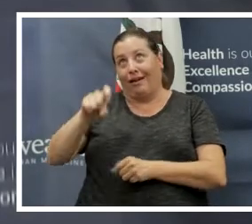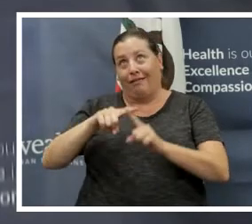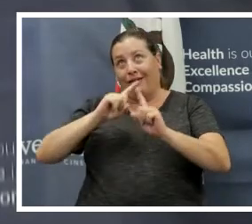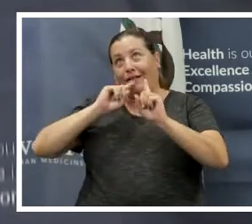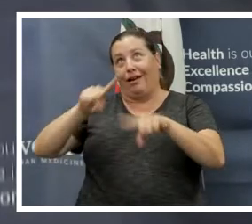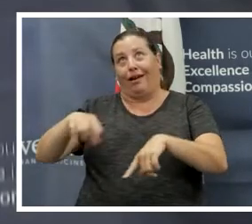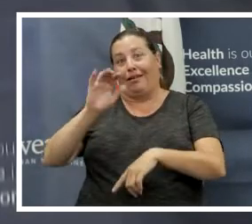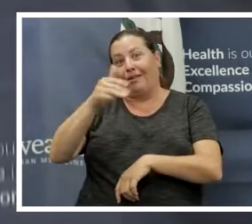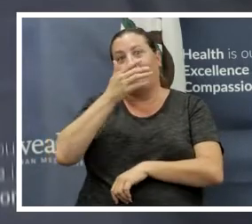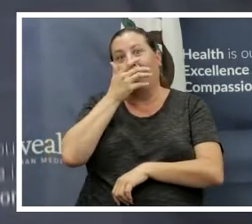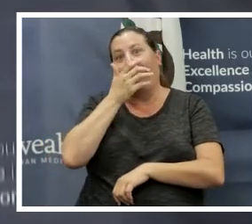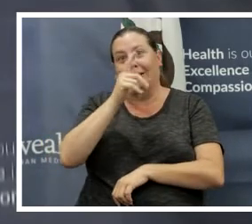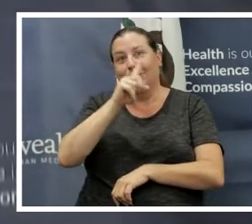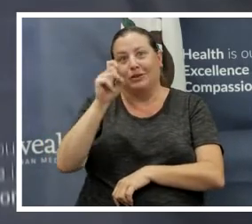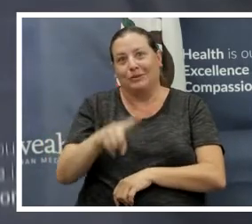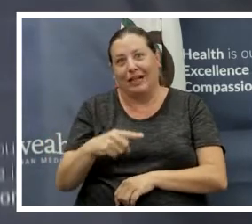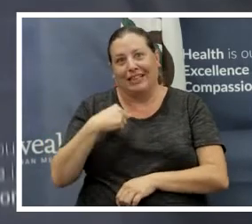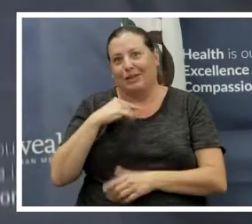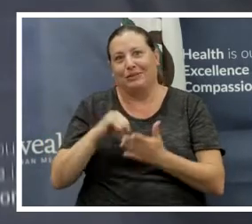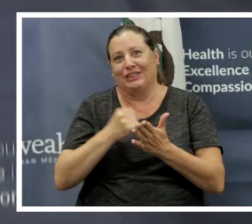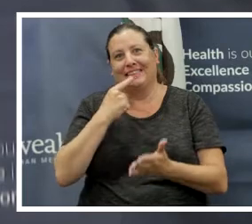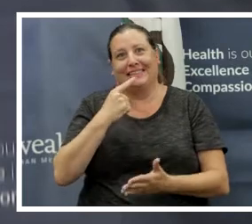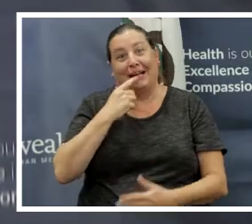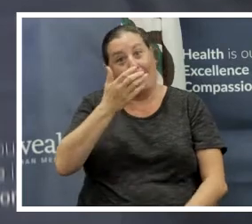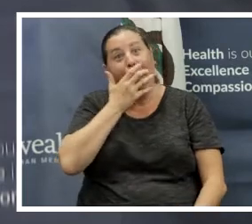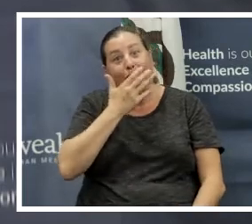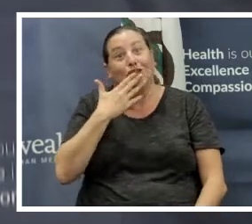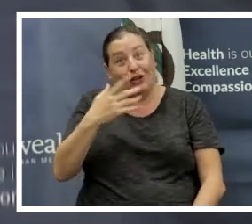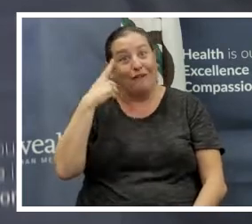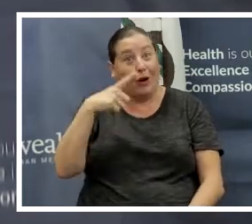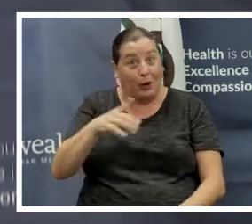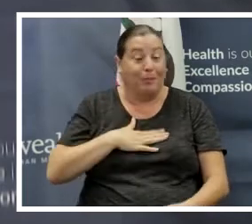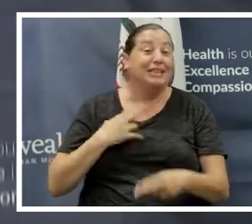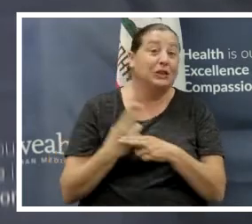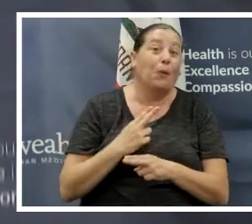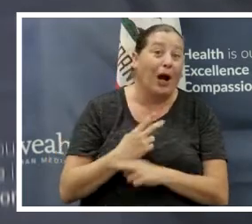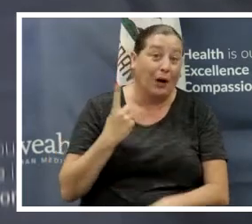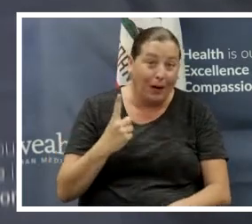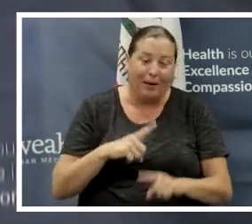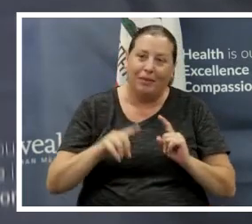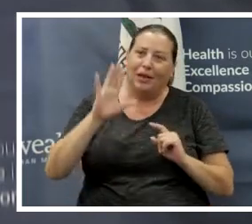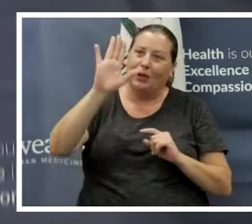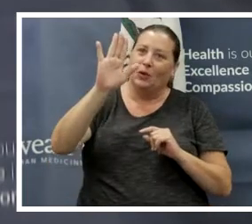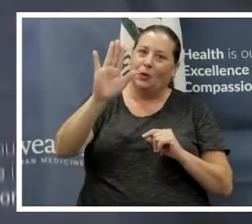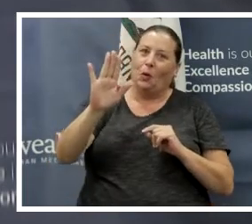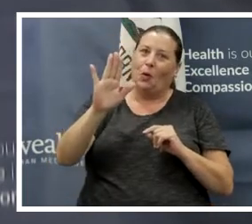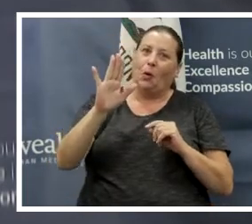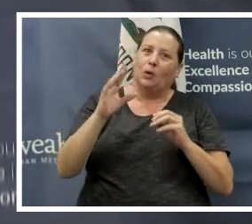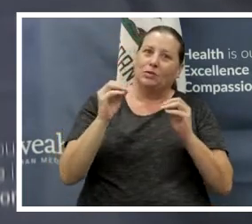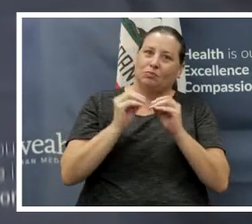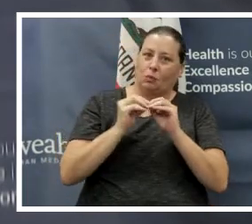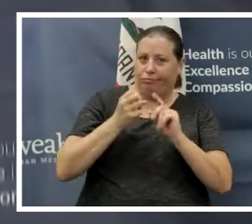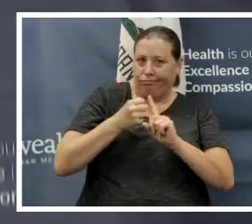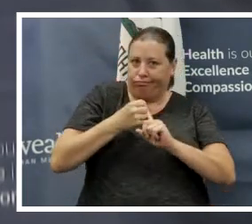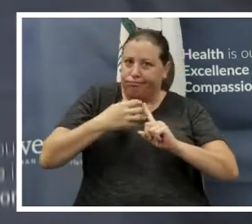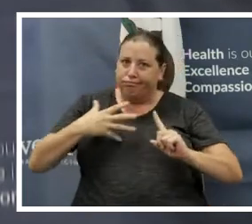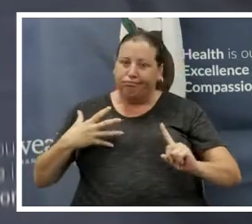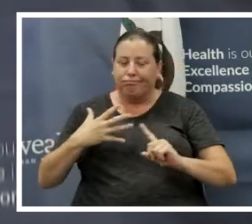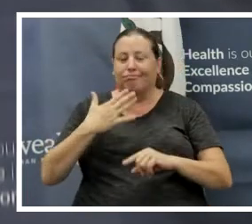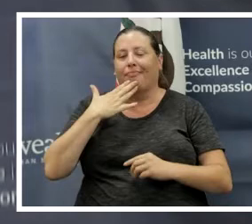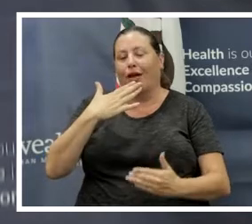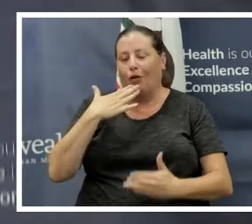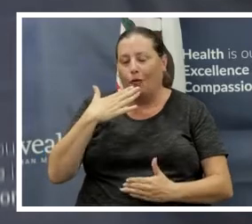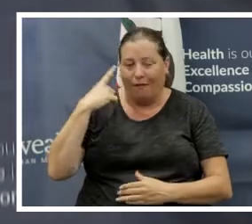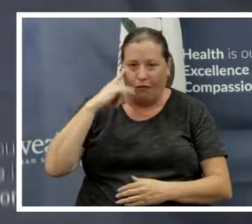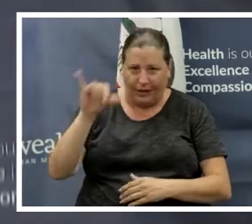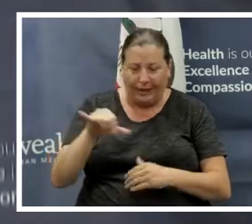I was just going to say, masks are good for you, please wear one. But yours was much more convincing than mine was, so thank you